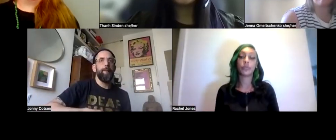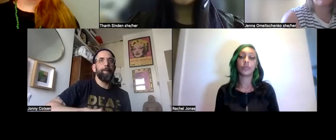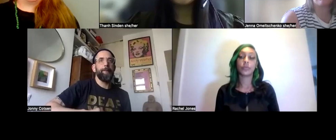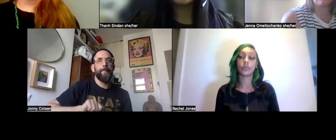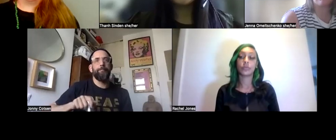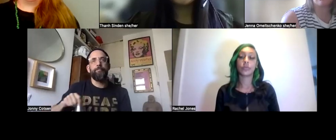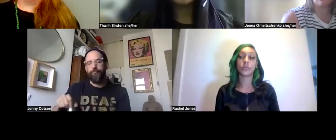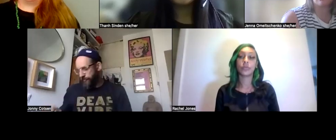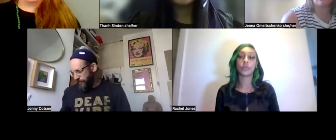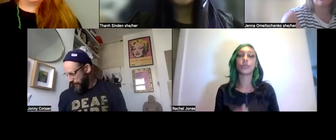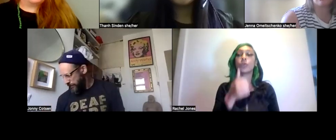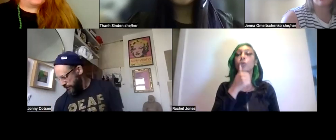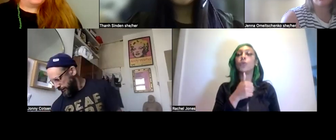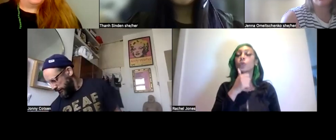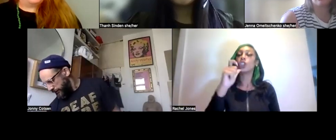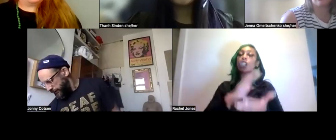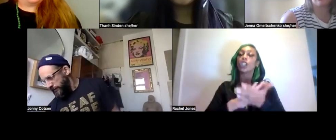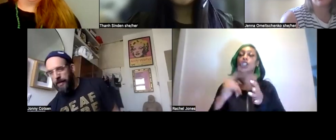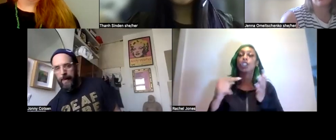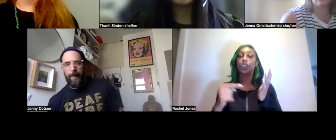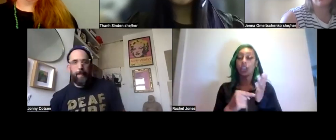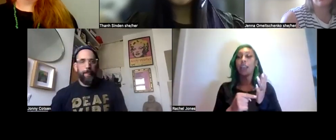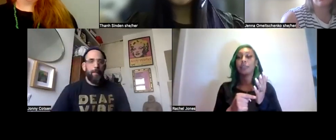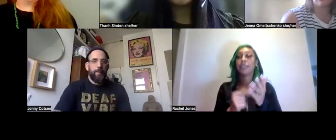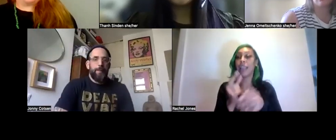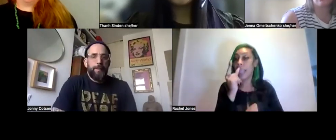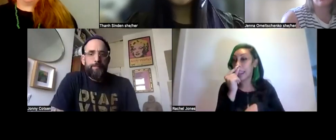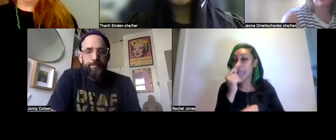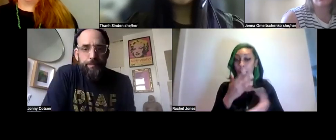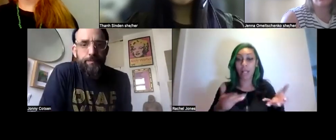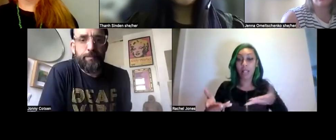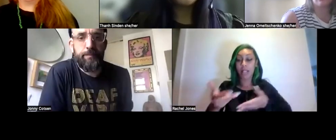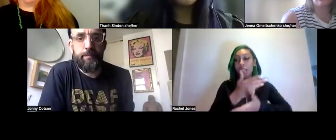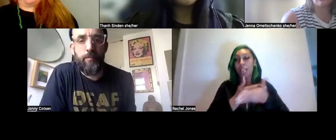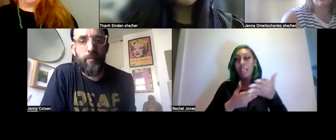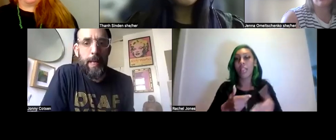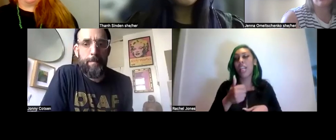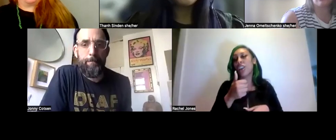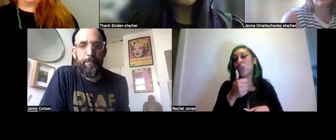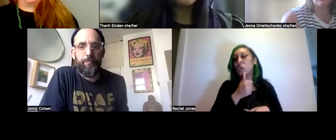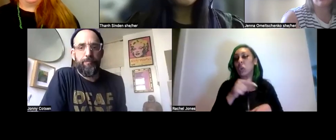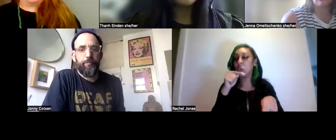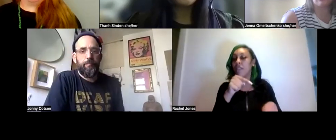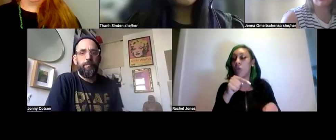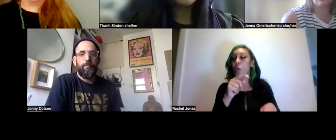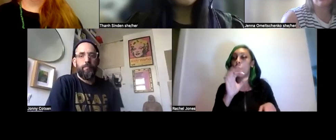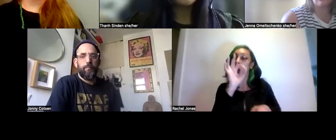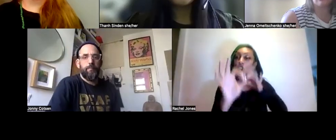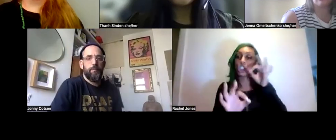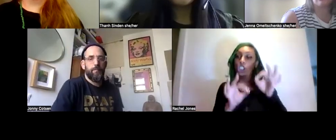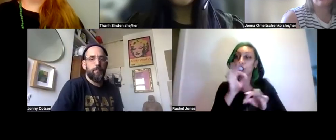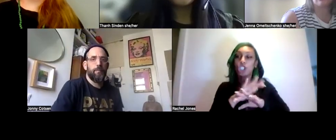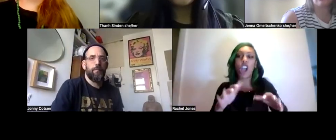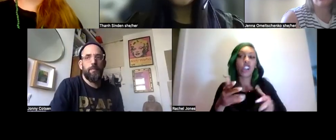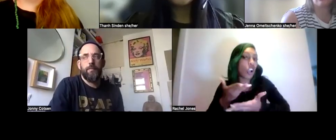to help us with enabling some of the discussion today and ask that it's used for that rather than for side conversations, please. We hope that